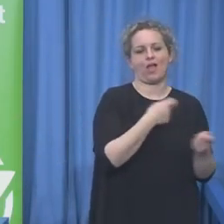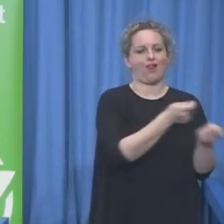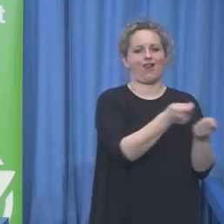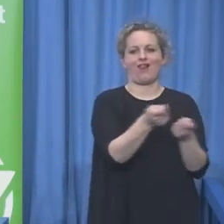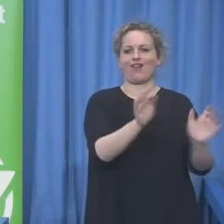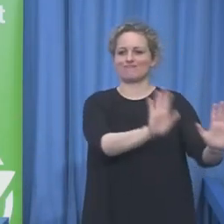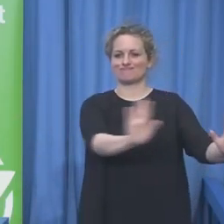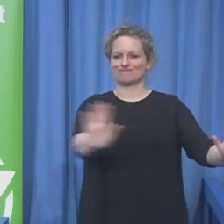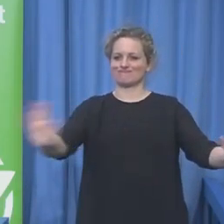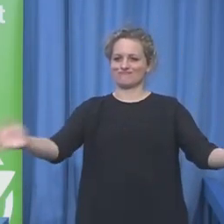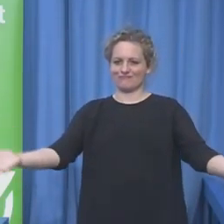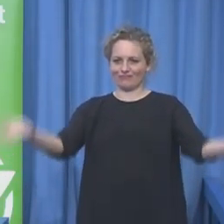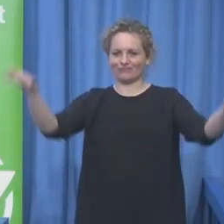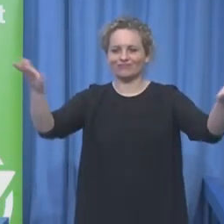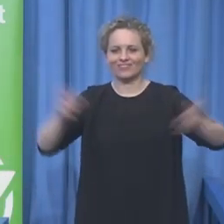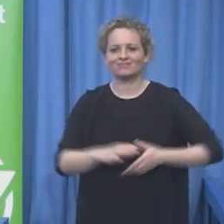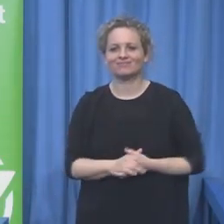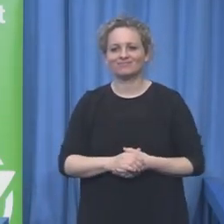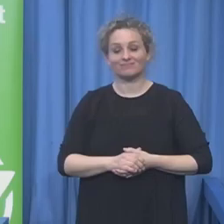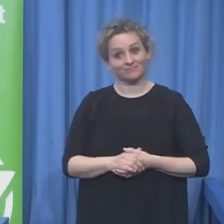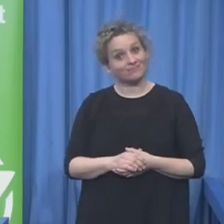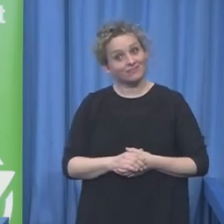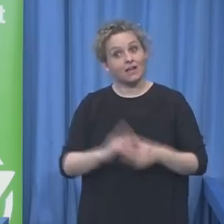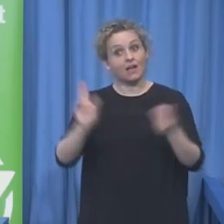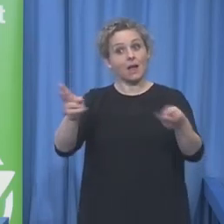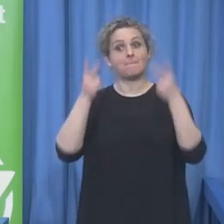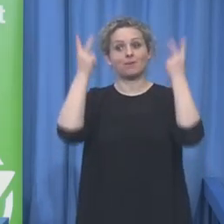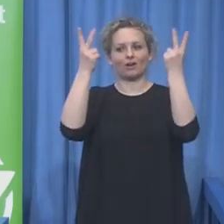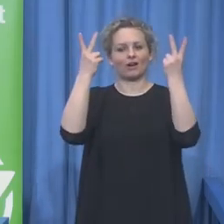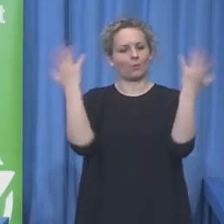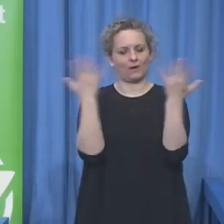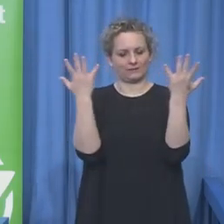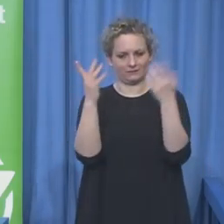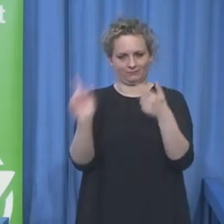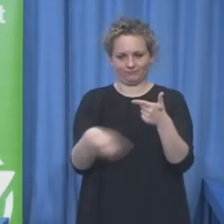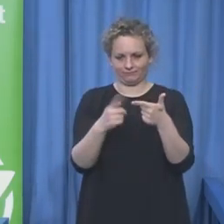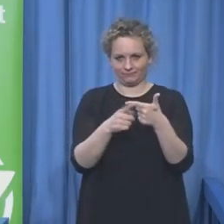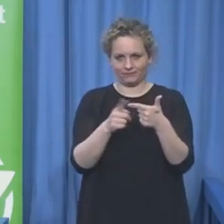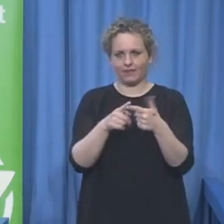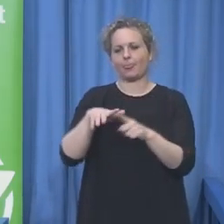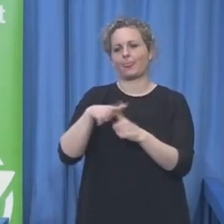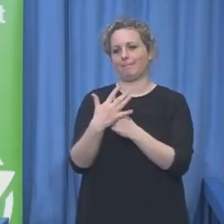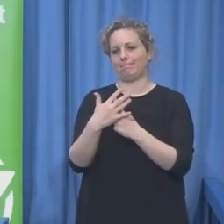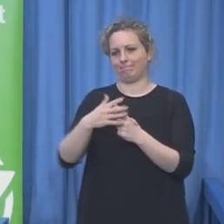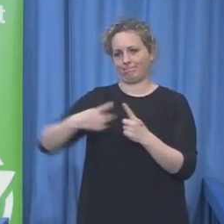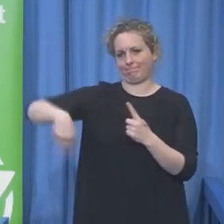we have the commercial expert, all working together. There's no hierarchy between them, so